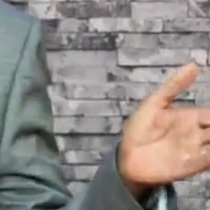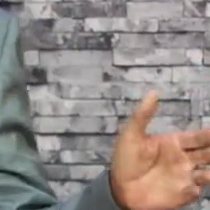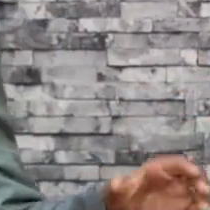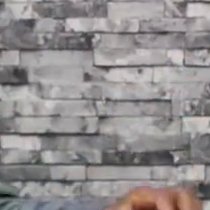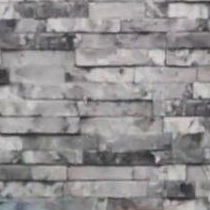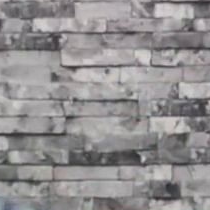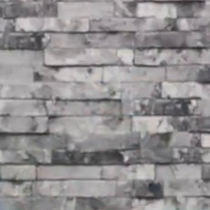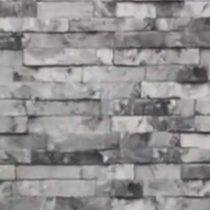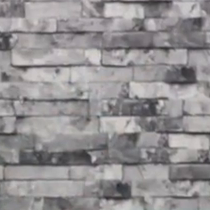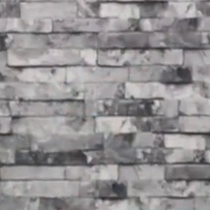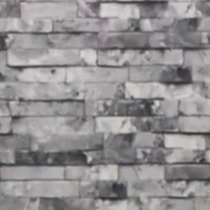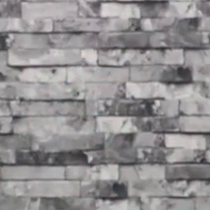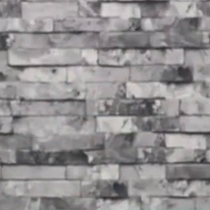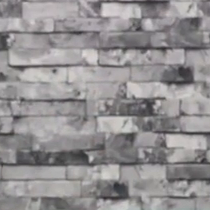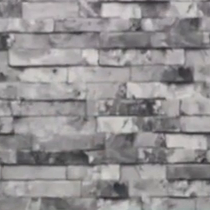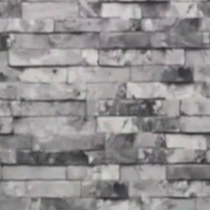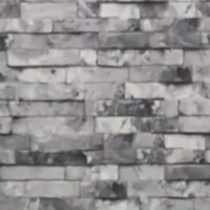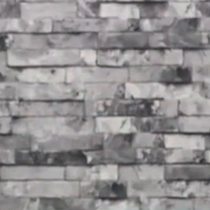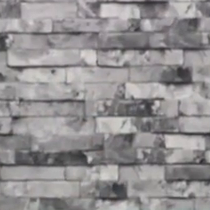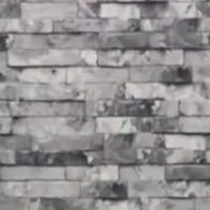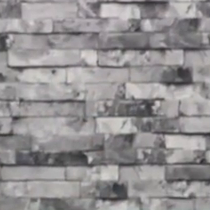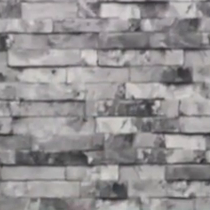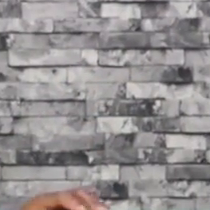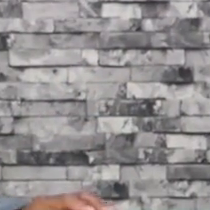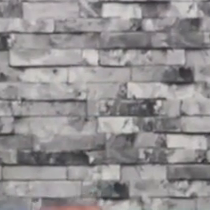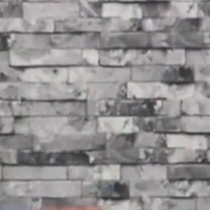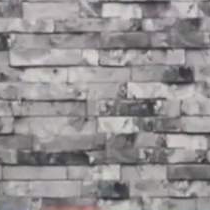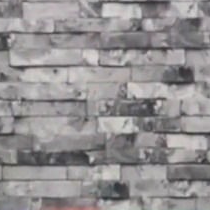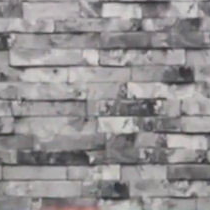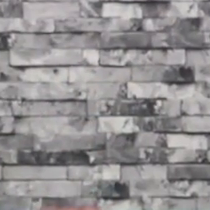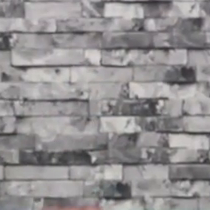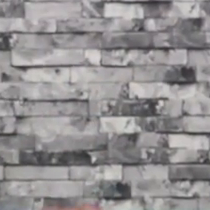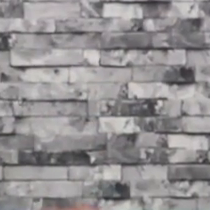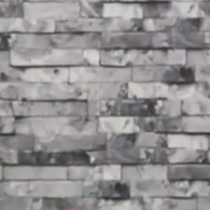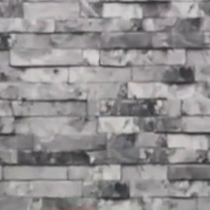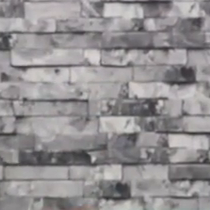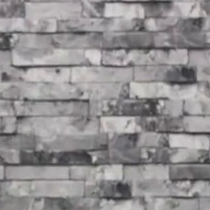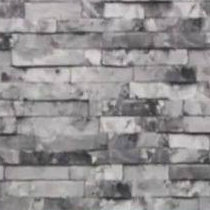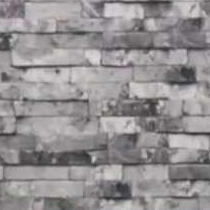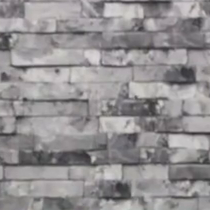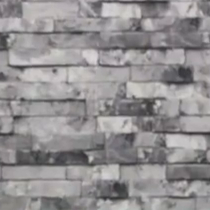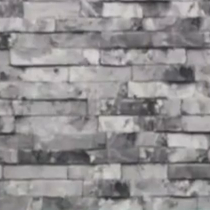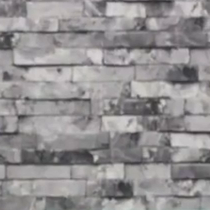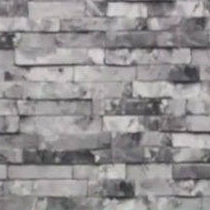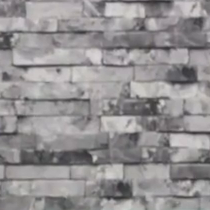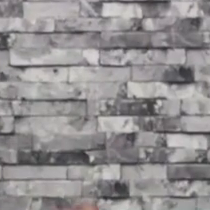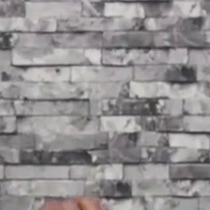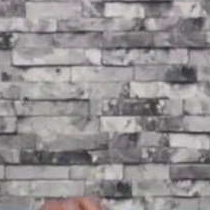wawana. Aha. Yuko. Mambo ya utoto. Kini Bwana Yesu wasifiwe. Nimeokoka. I'm born